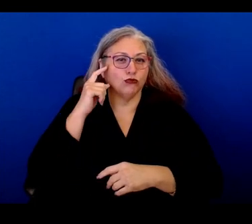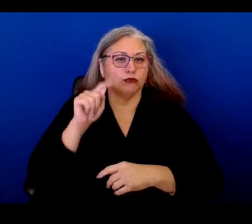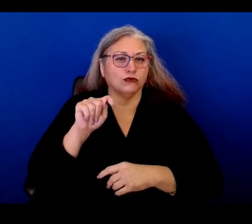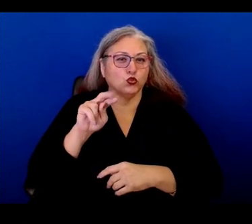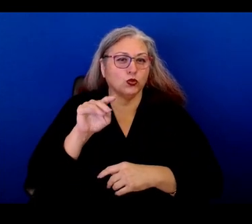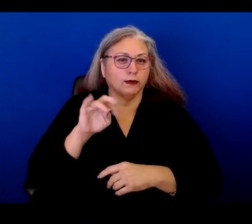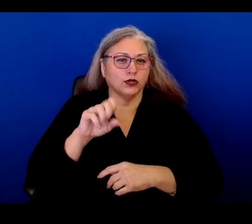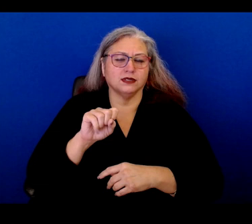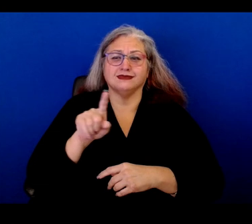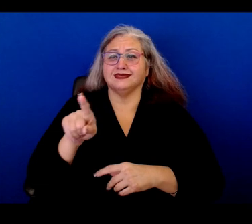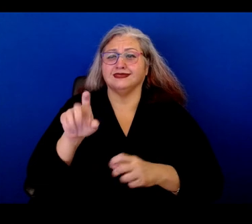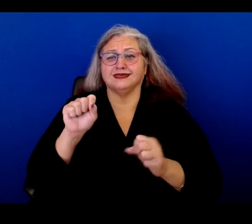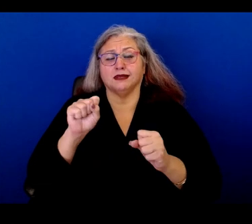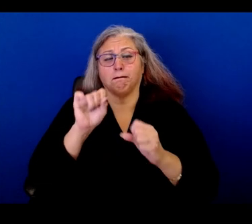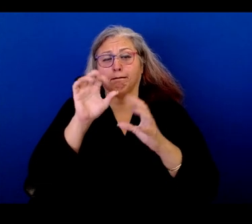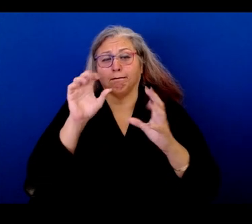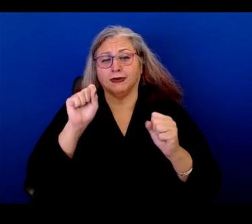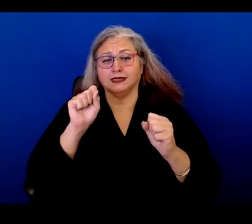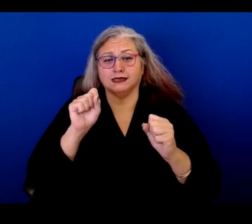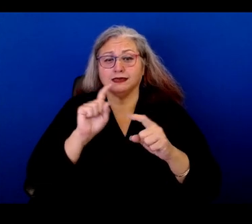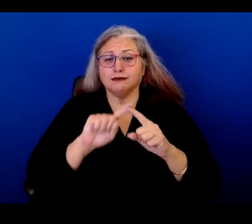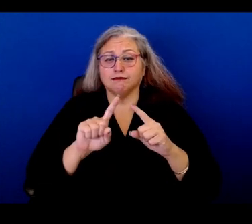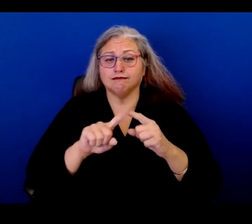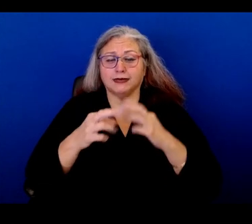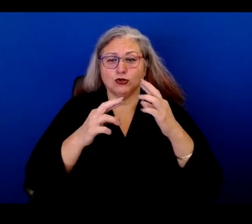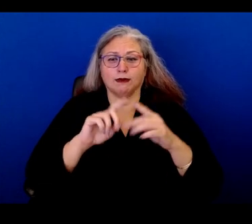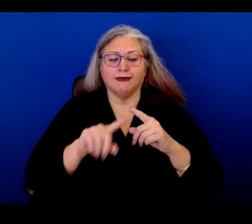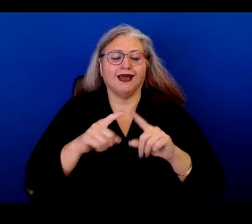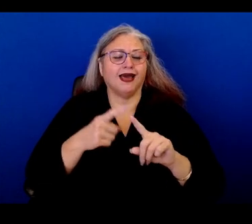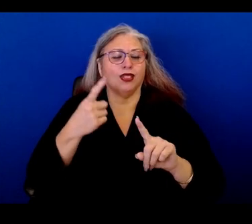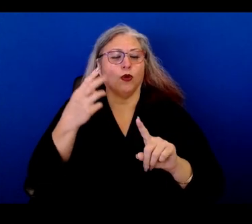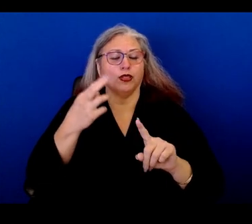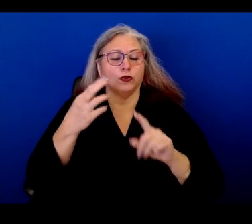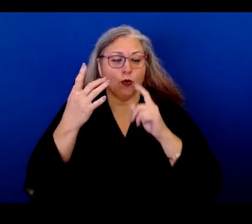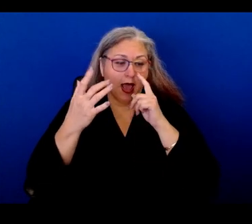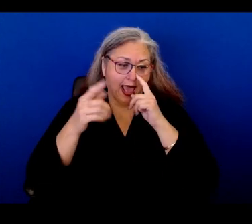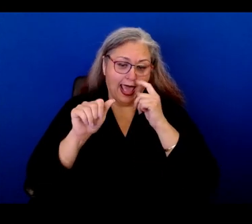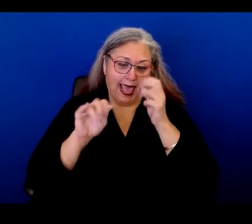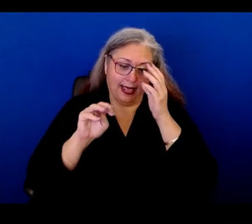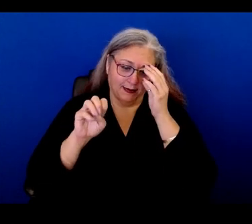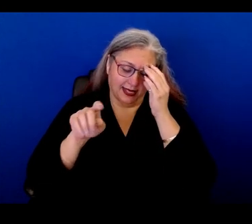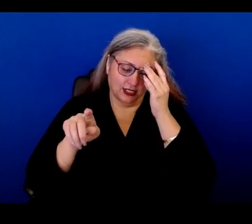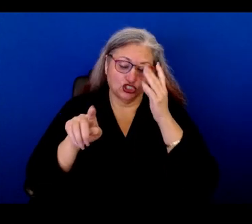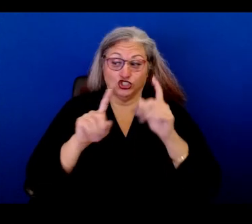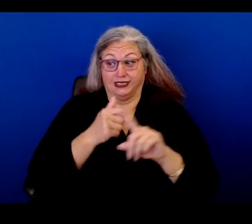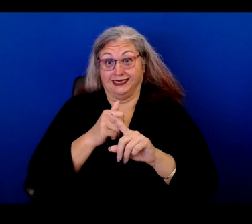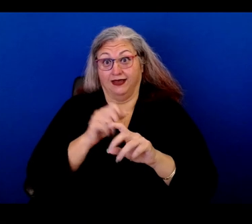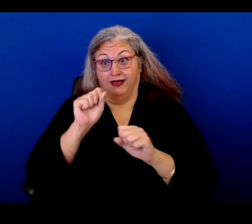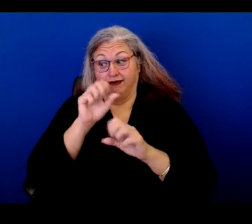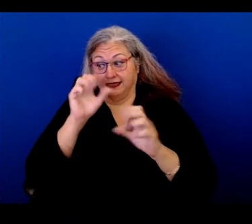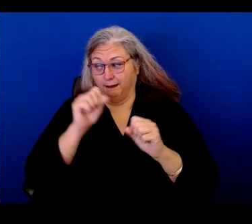She's amazing for many reasons, but one of the reasons that Aimee is amazing